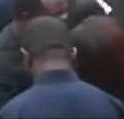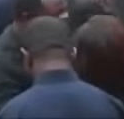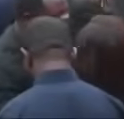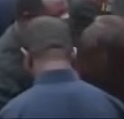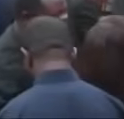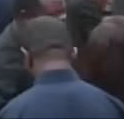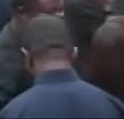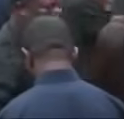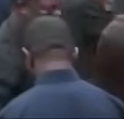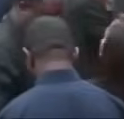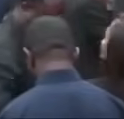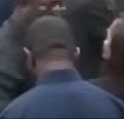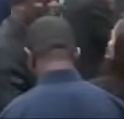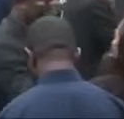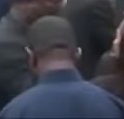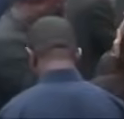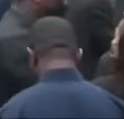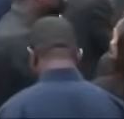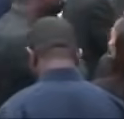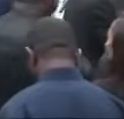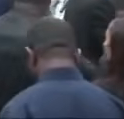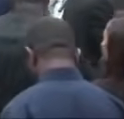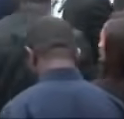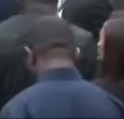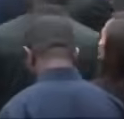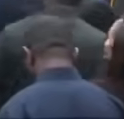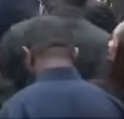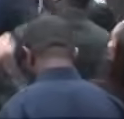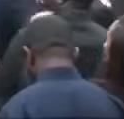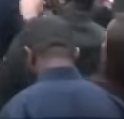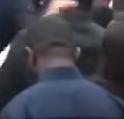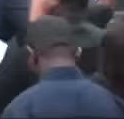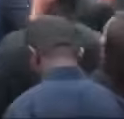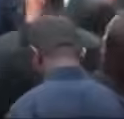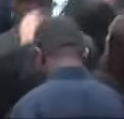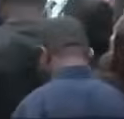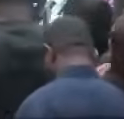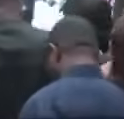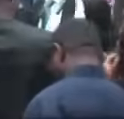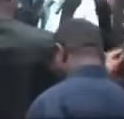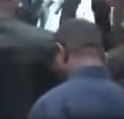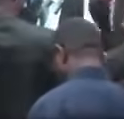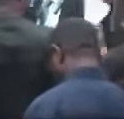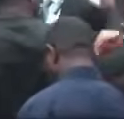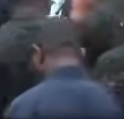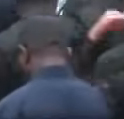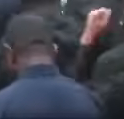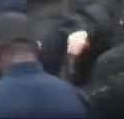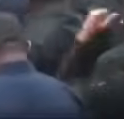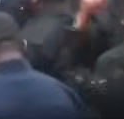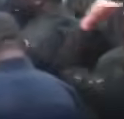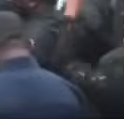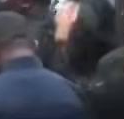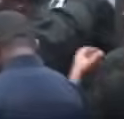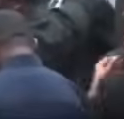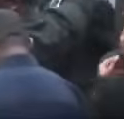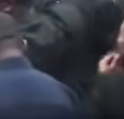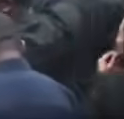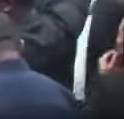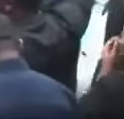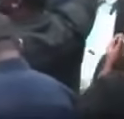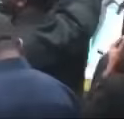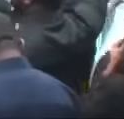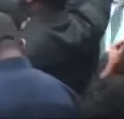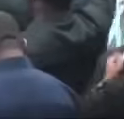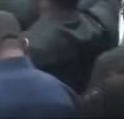Mr. Speaker, I rise to second the motion and doing so present your committee's report. Mr. Speaker,